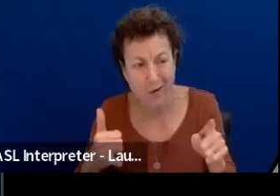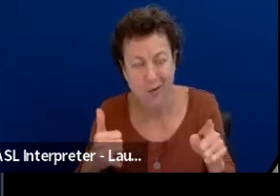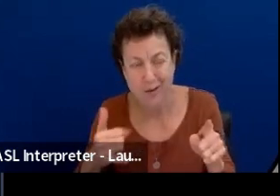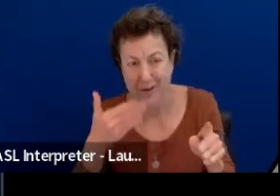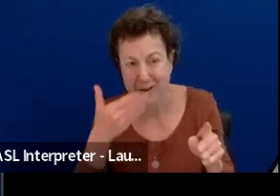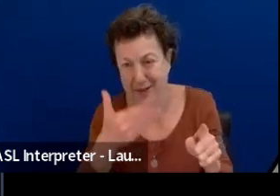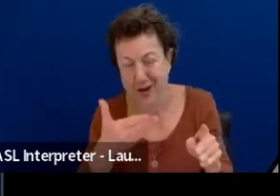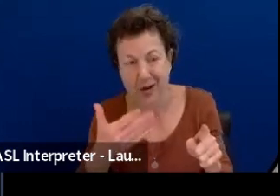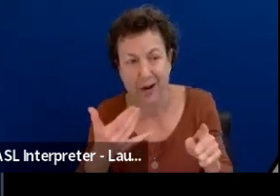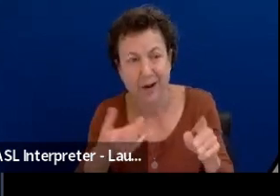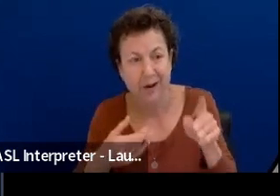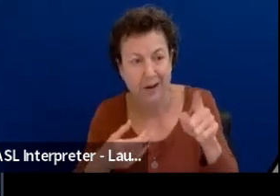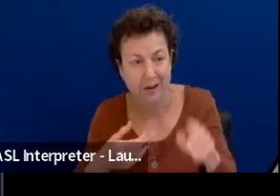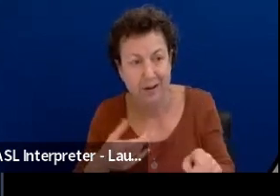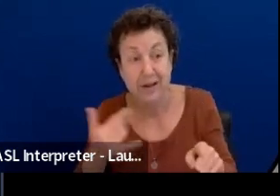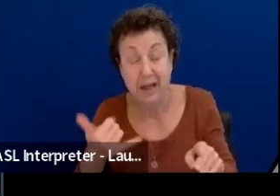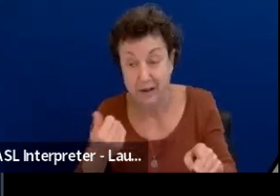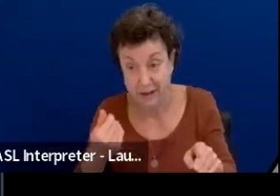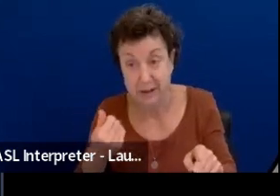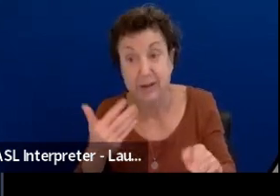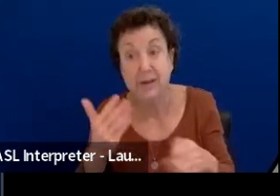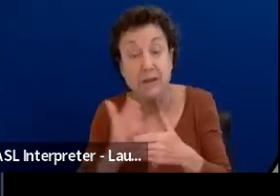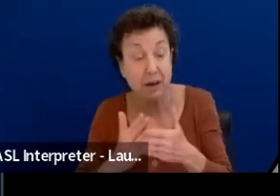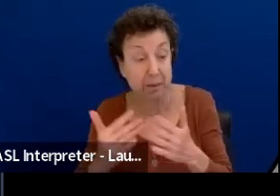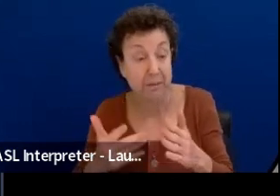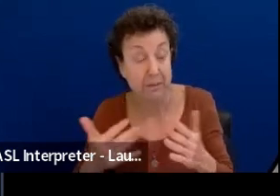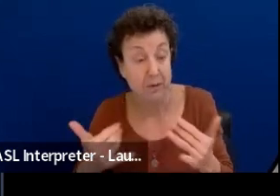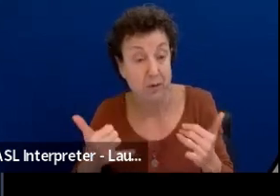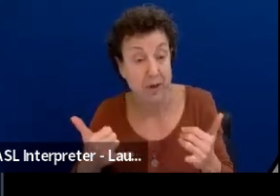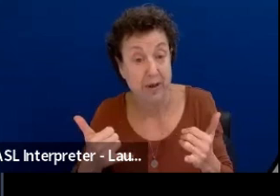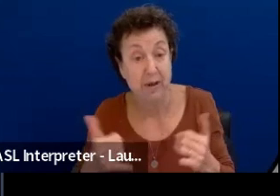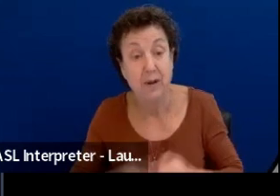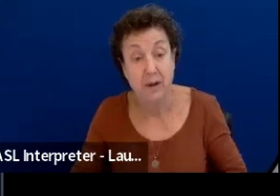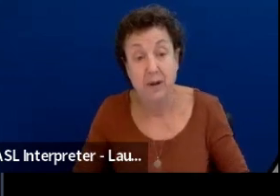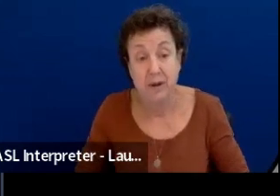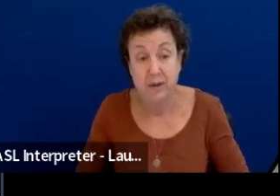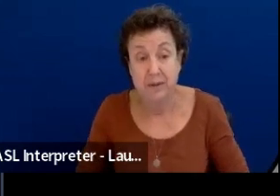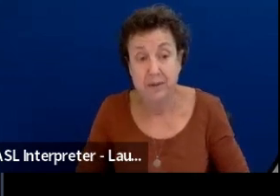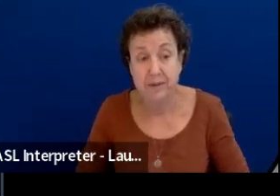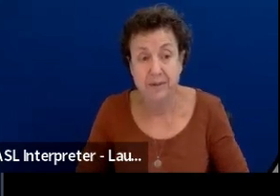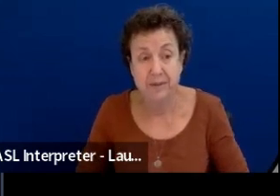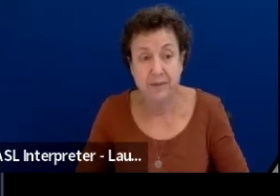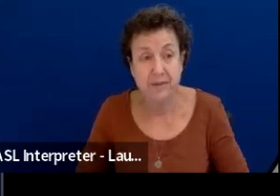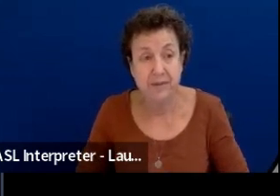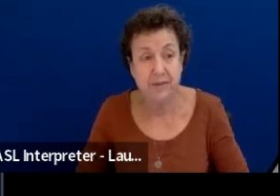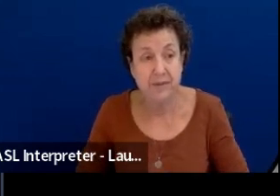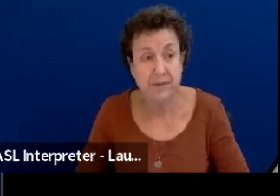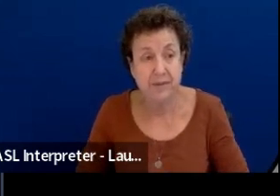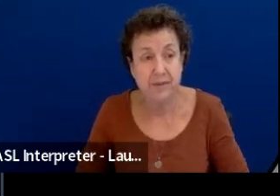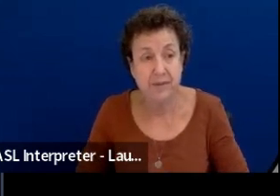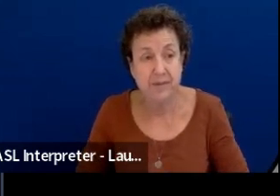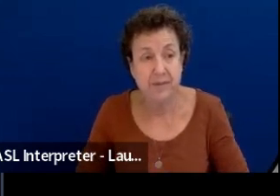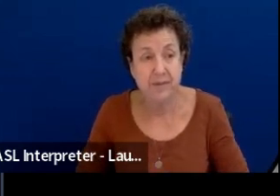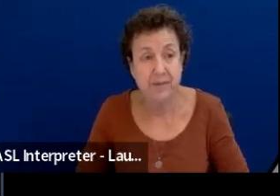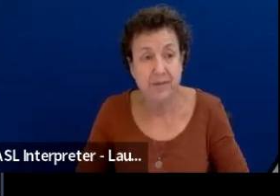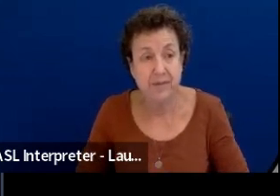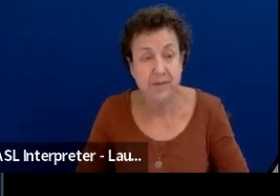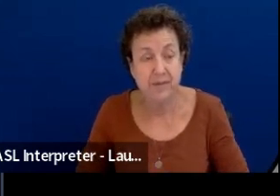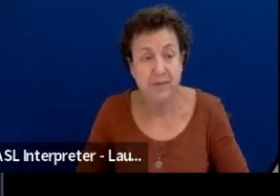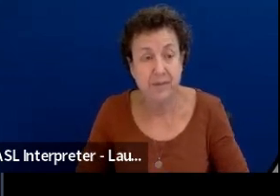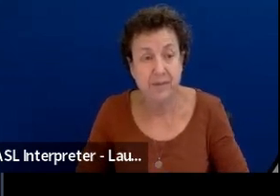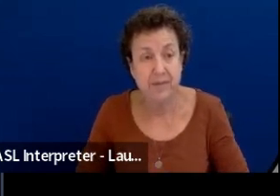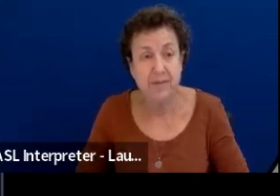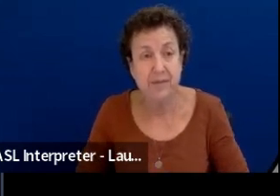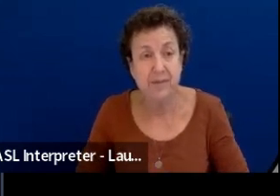And as you can see, we've got some committee business going on right now. And that is also broken